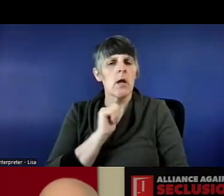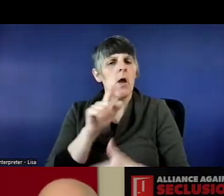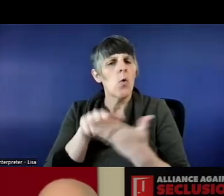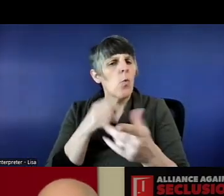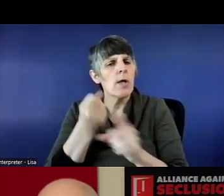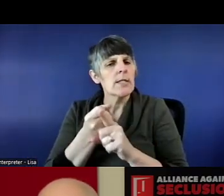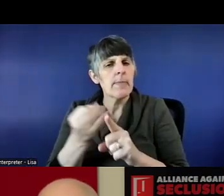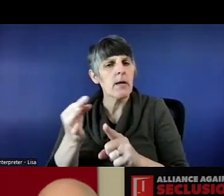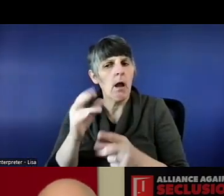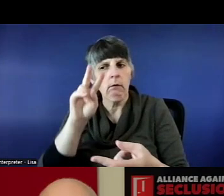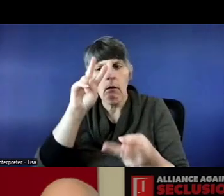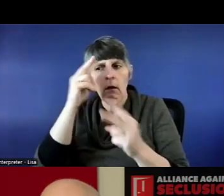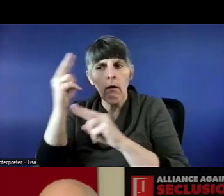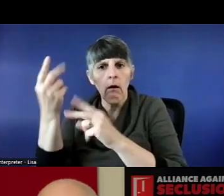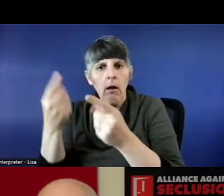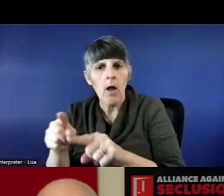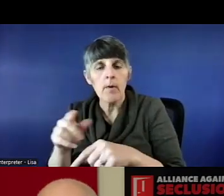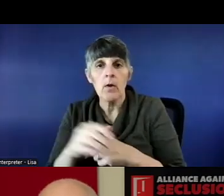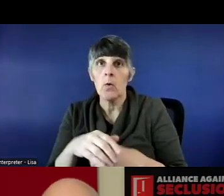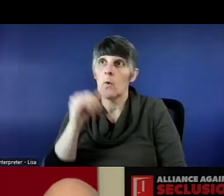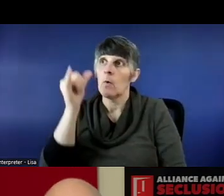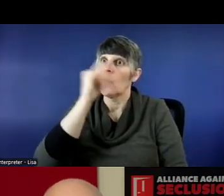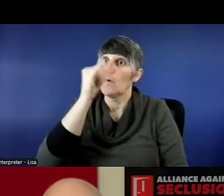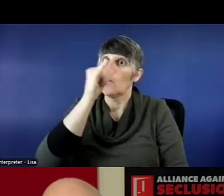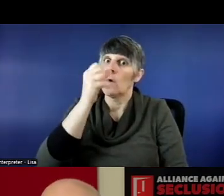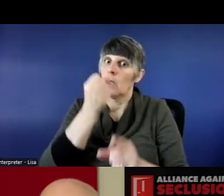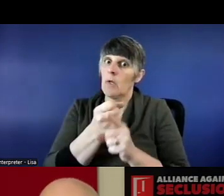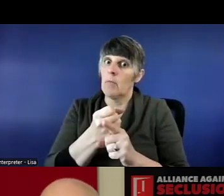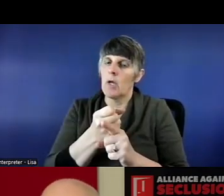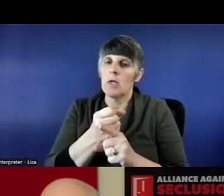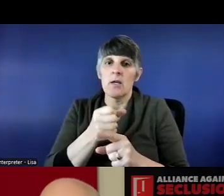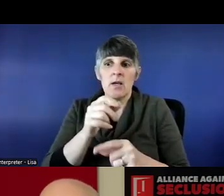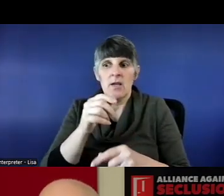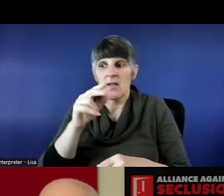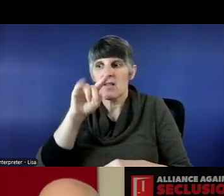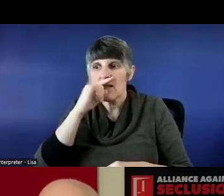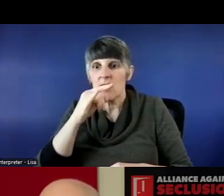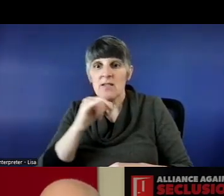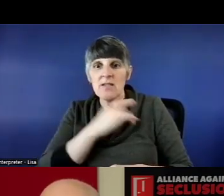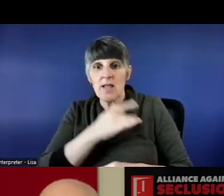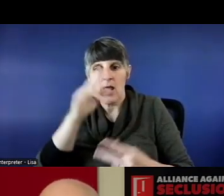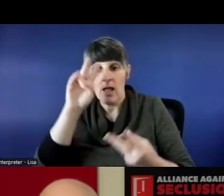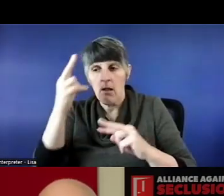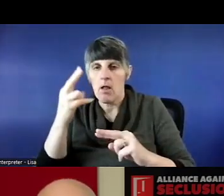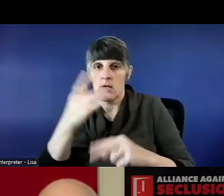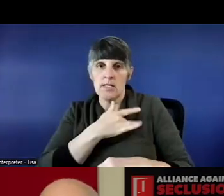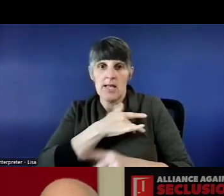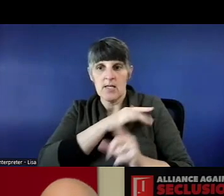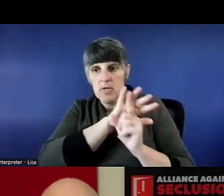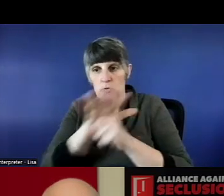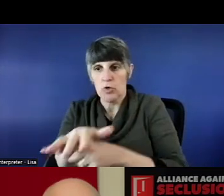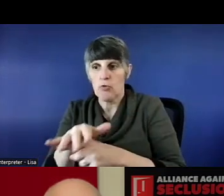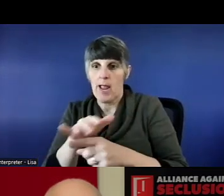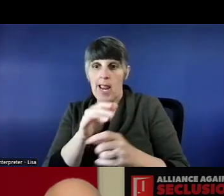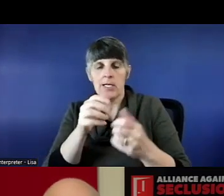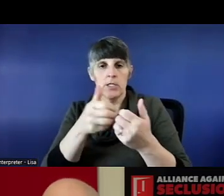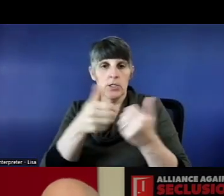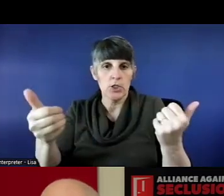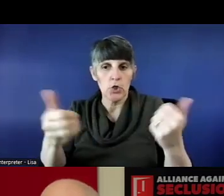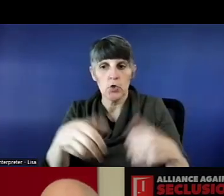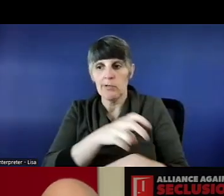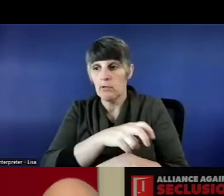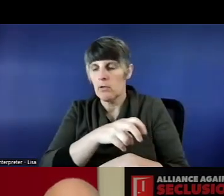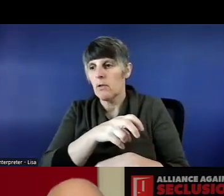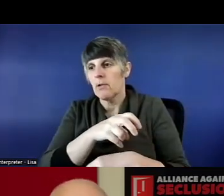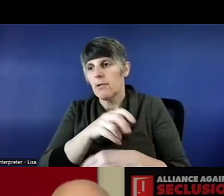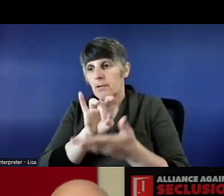impact of being misunderstood? There's a tremendous impact. Kids that are misunderstood are far more likely to be restrained, secluded, suspended,